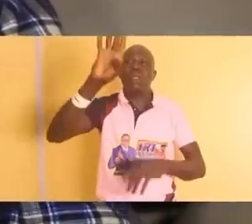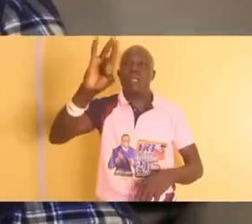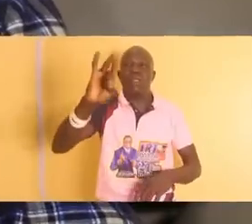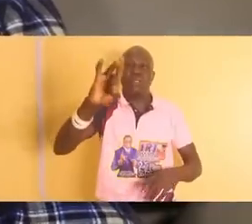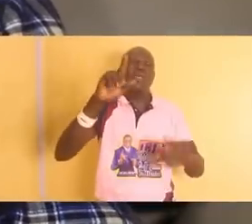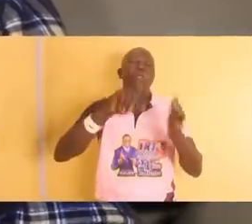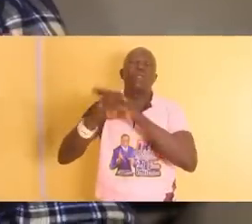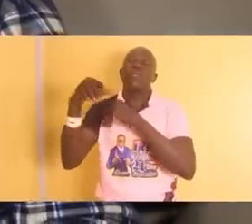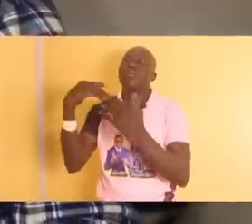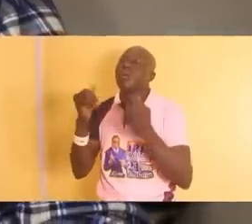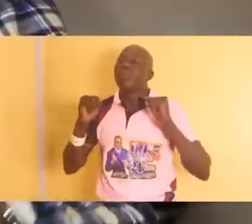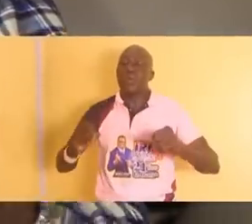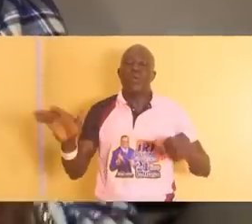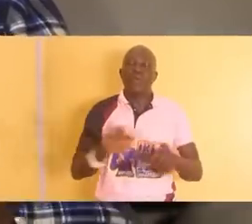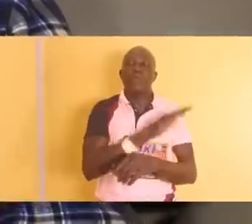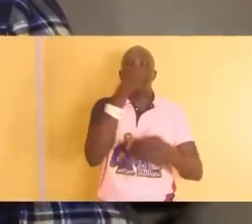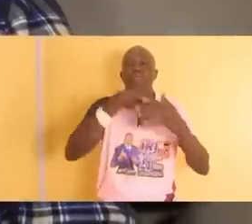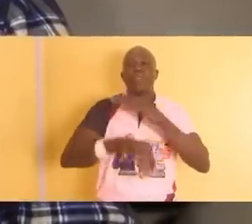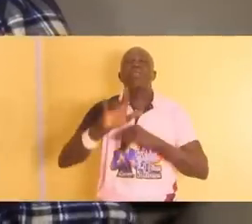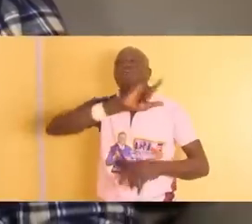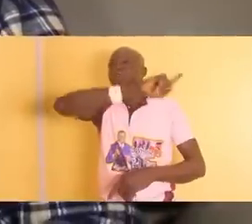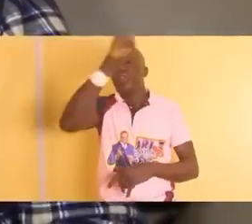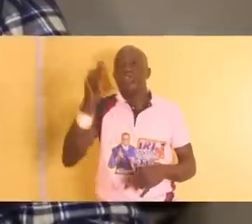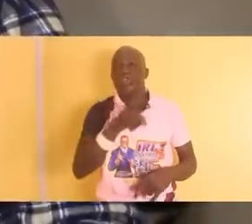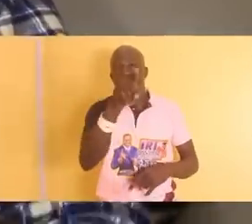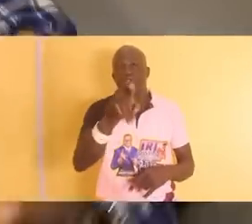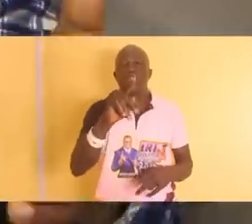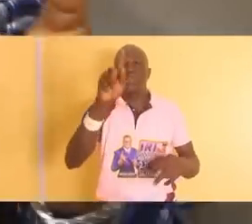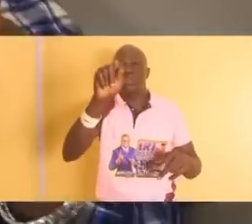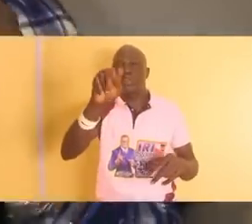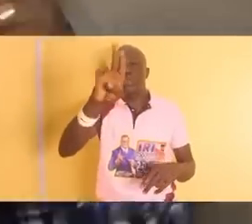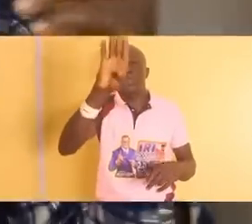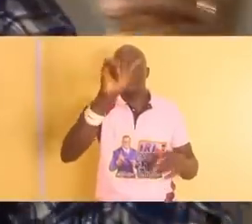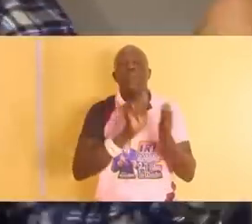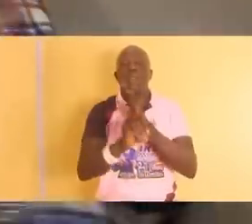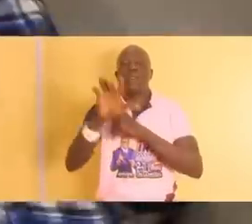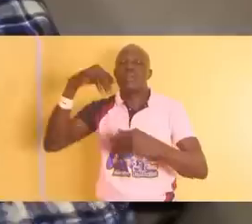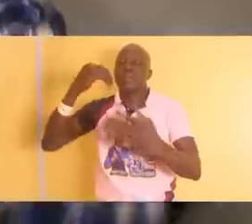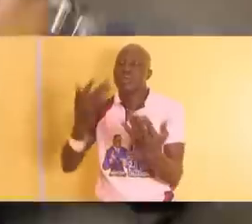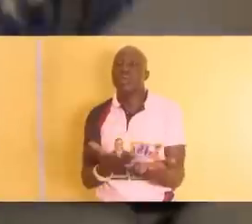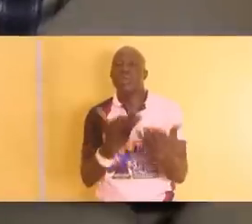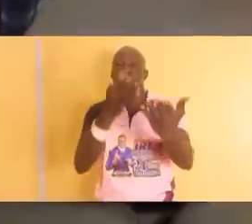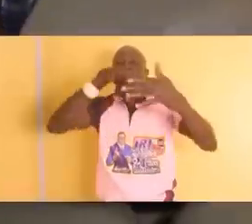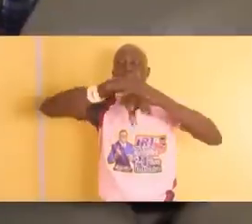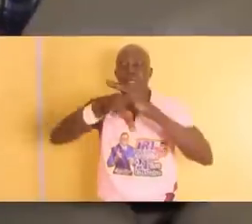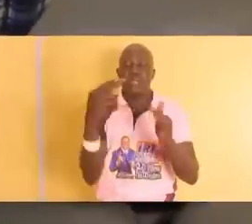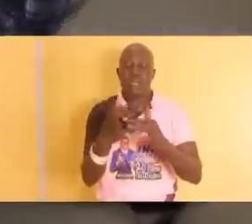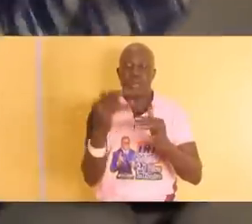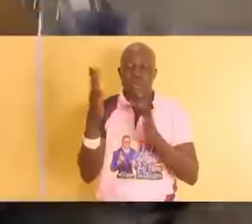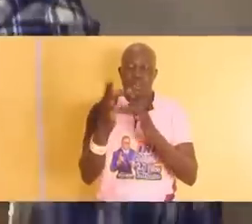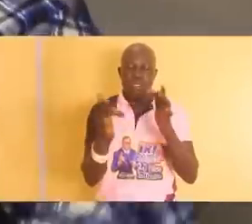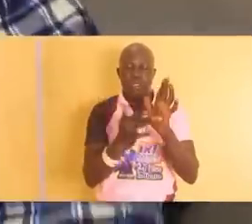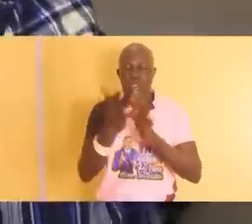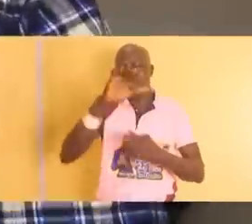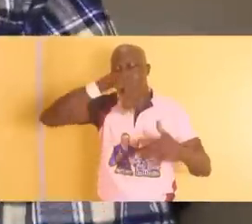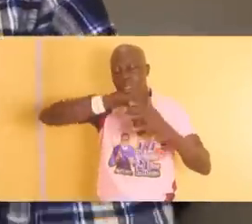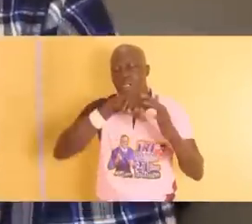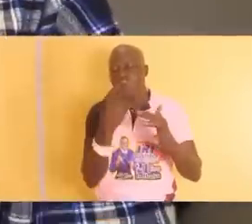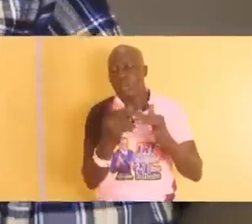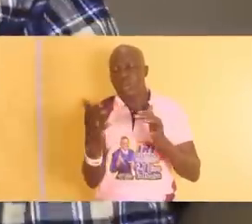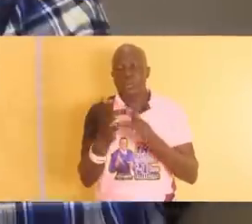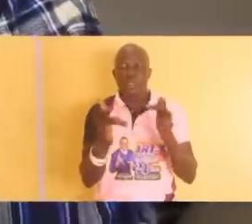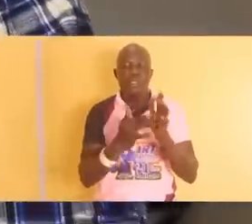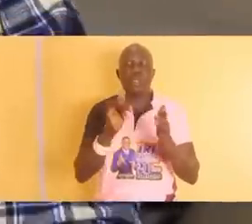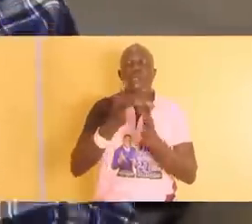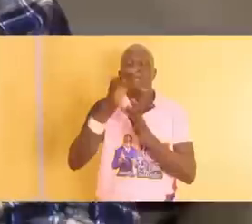By HBA, it will be powerful. On YouTube, Babasebioba TV, spread your hands for me. In the name of Jesus, in